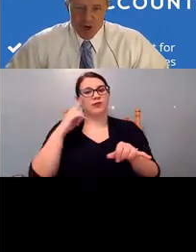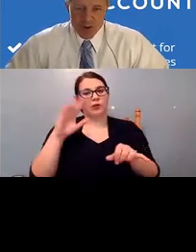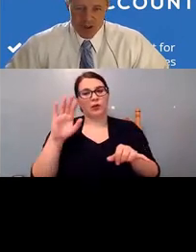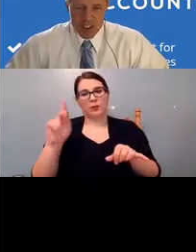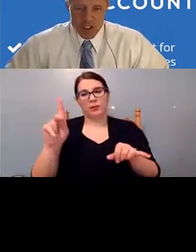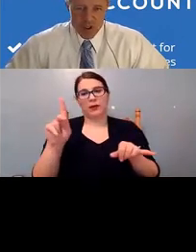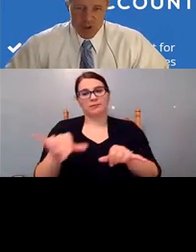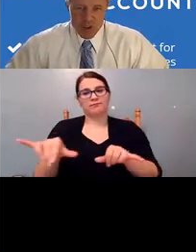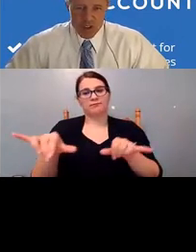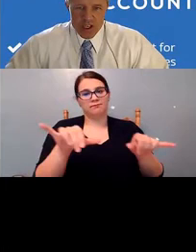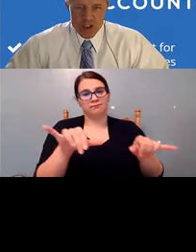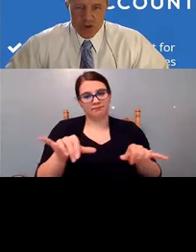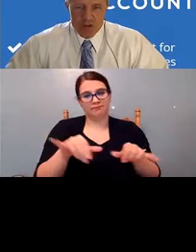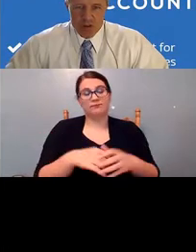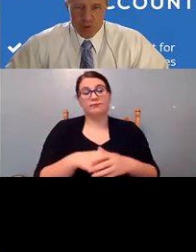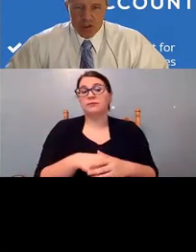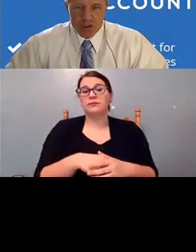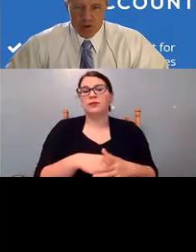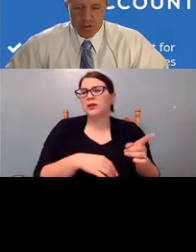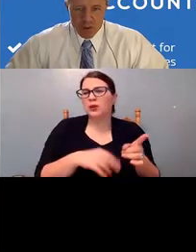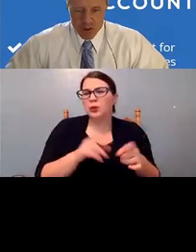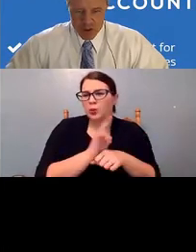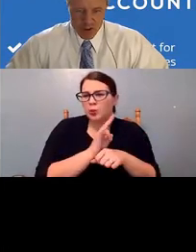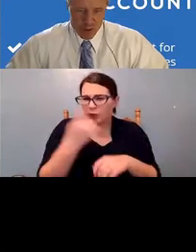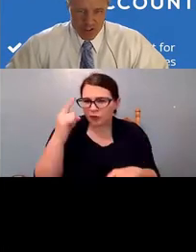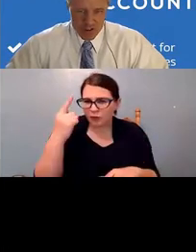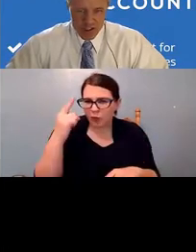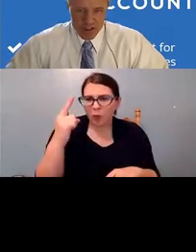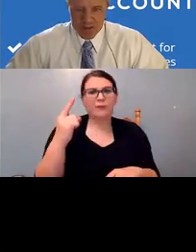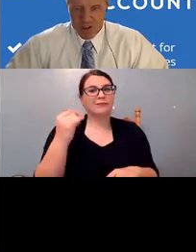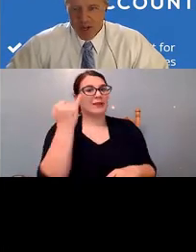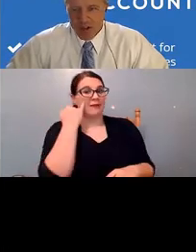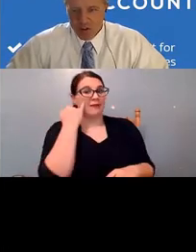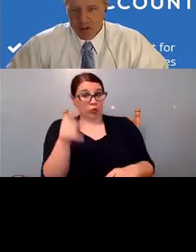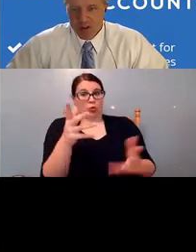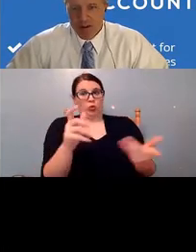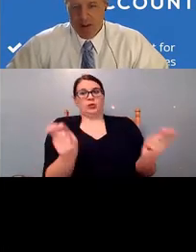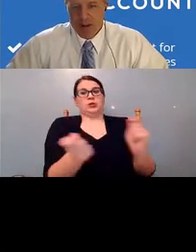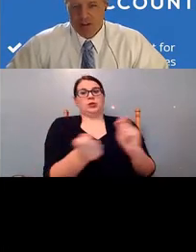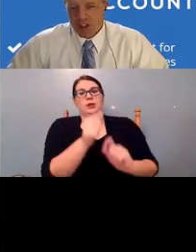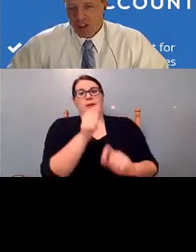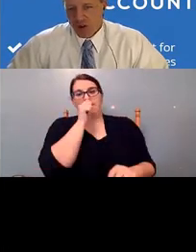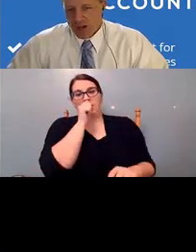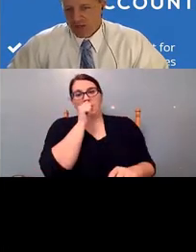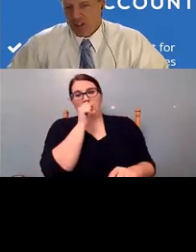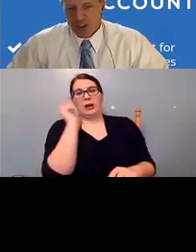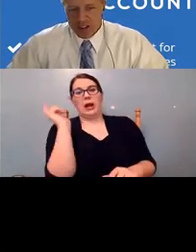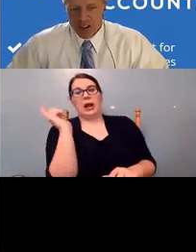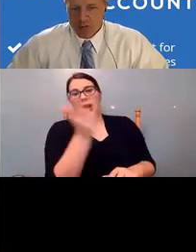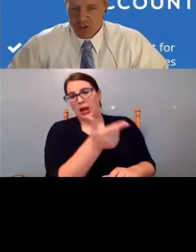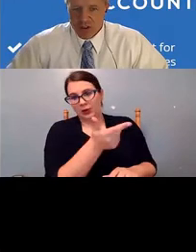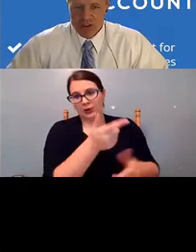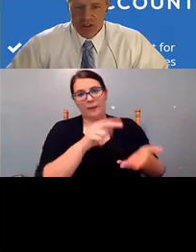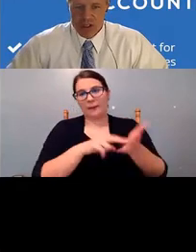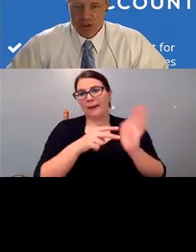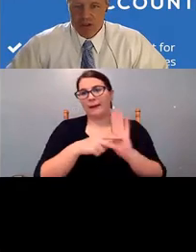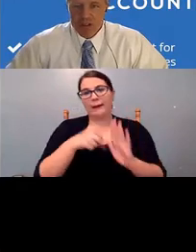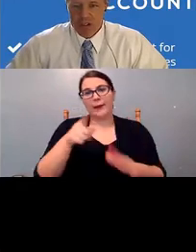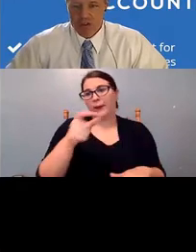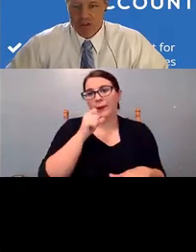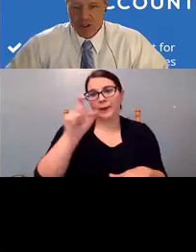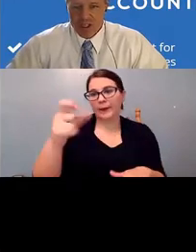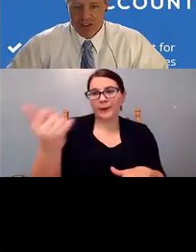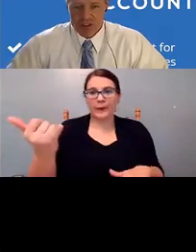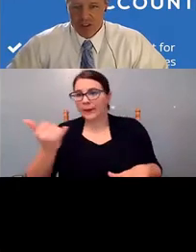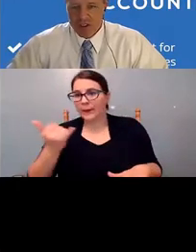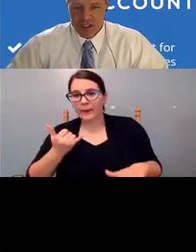is primarily used in case you ever want to do a personal reset of your password so that you don't have to call a customer service number.